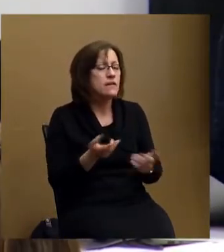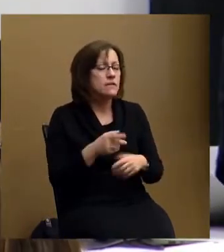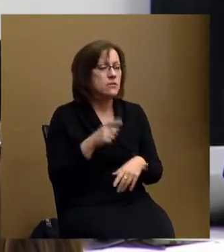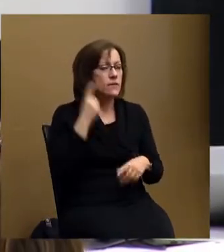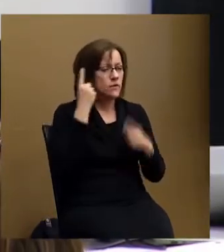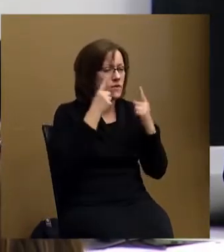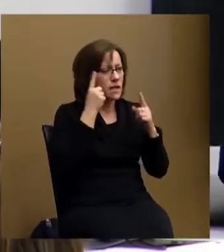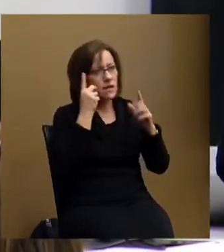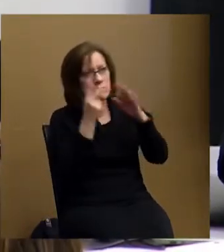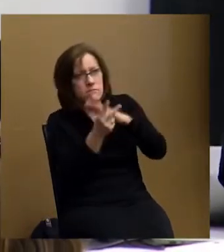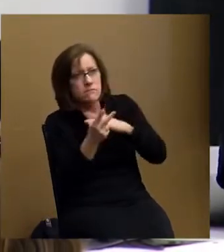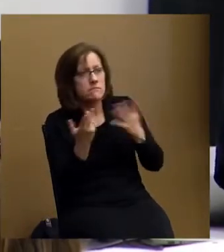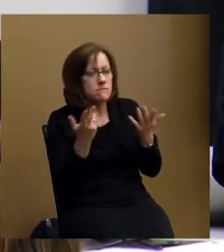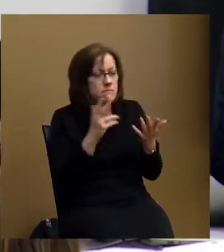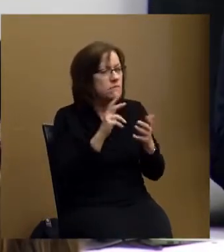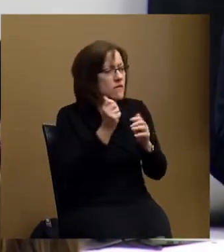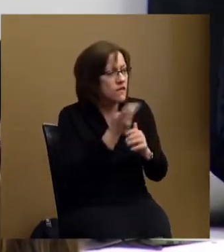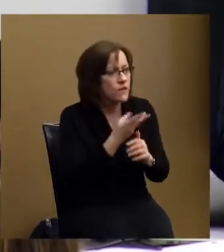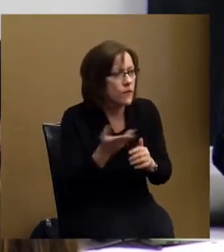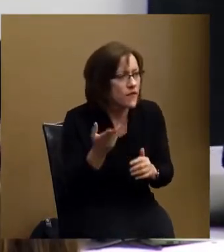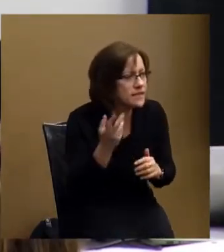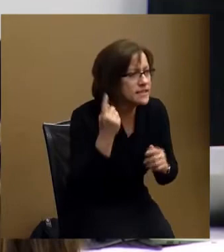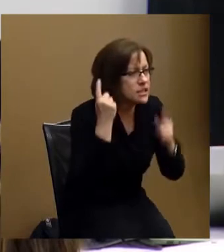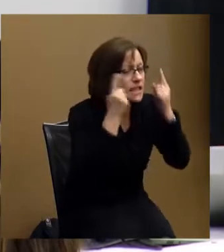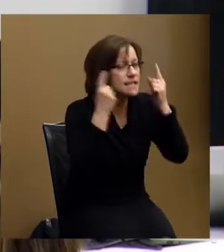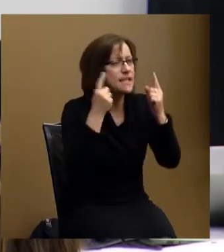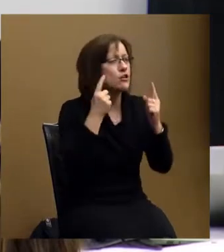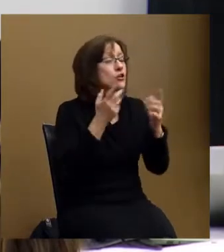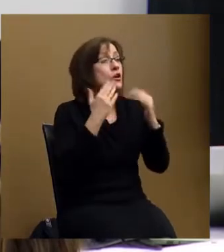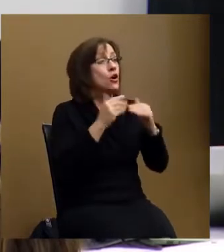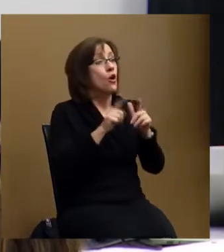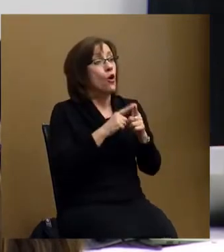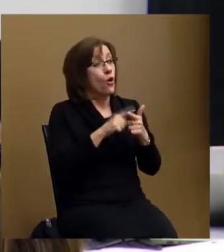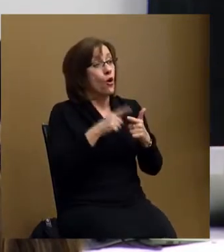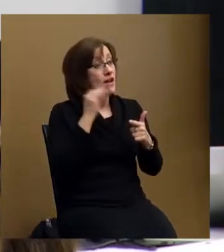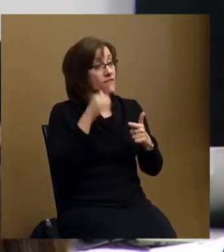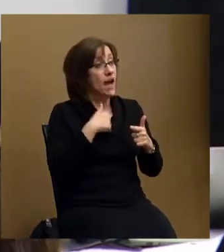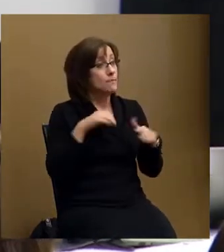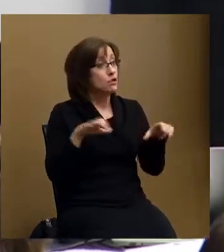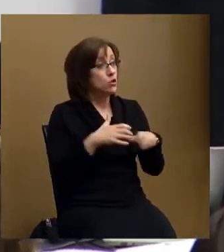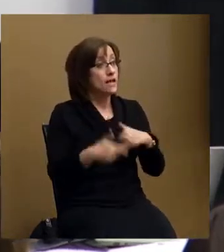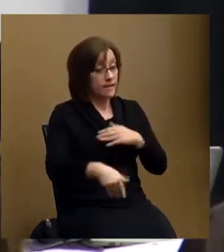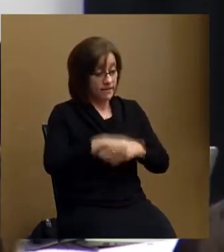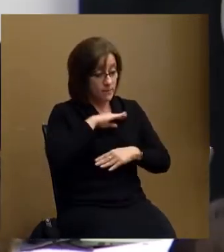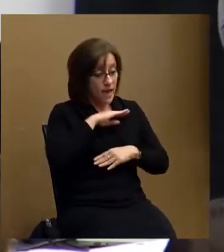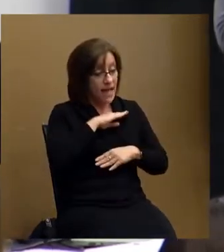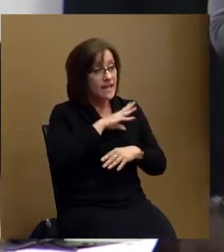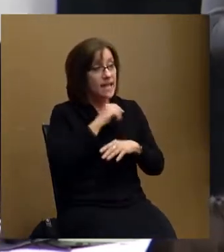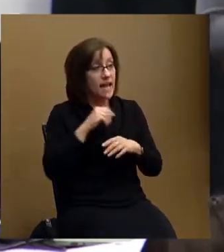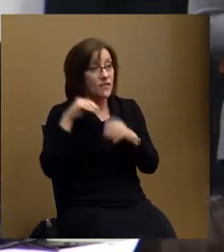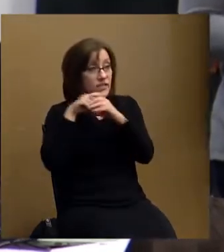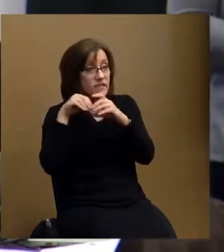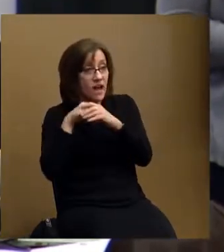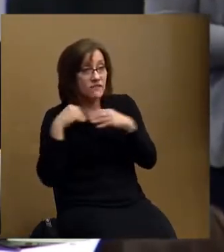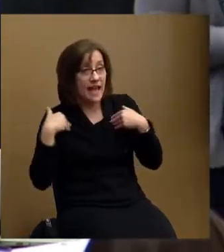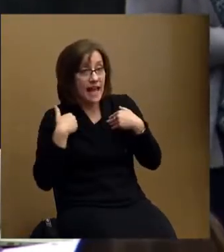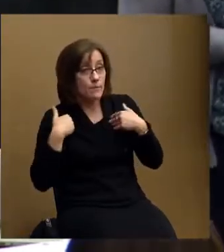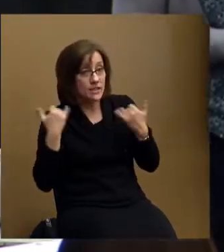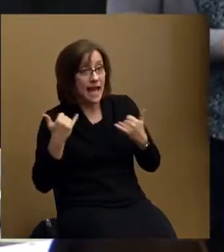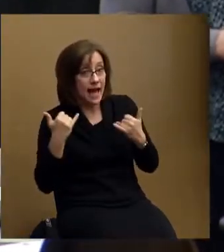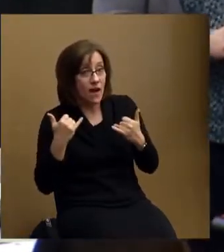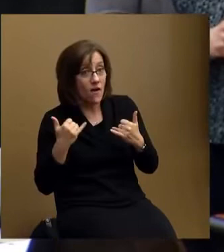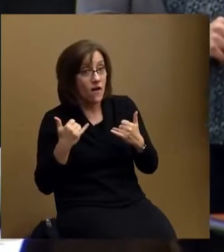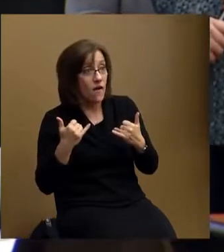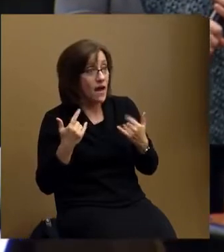Okay? So just a few things to think about. Or if I'm doing the blanket and the stuffed animal right now and it's working